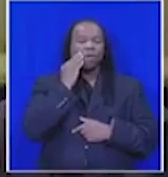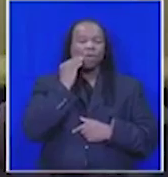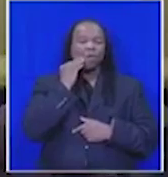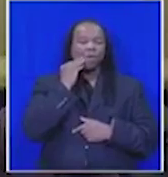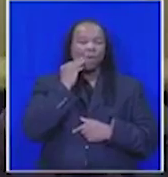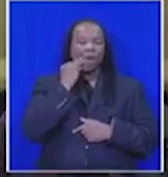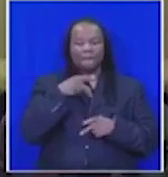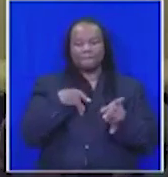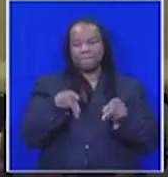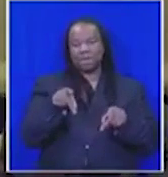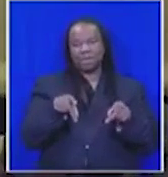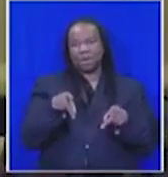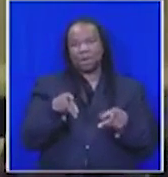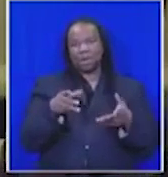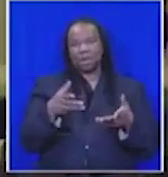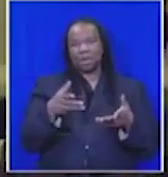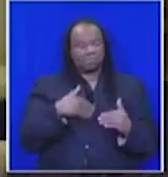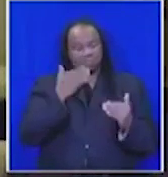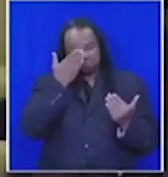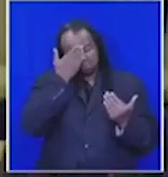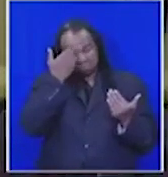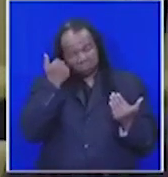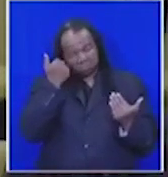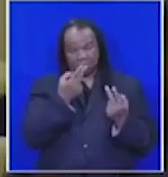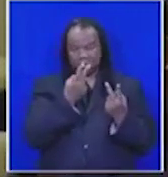te gebruik nie. Daya